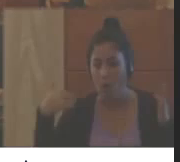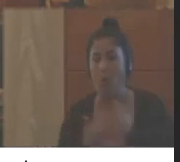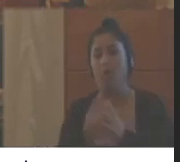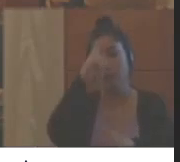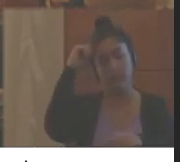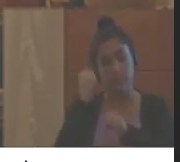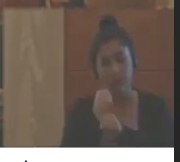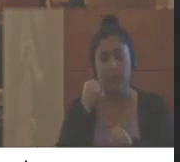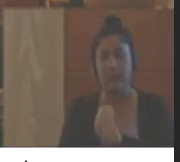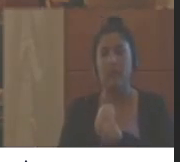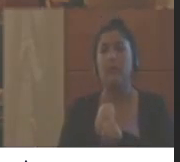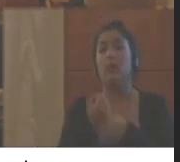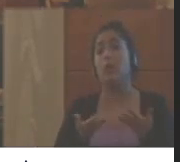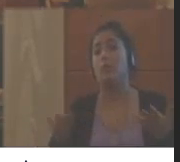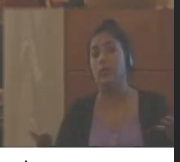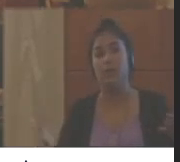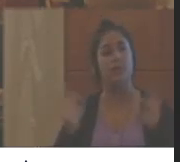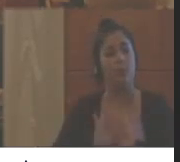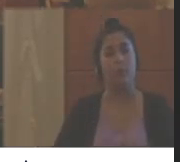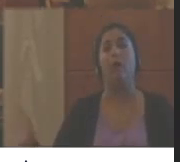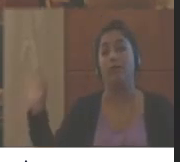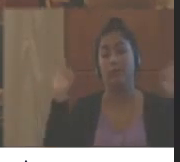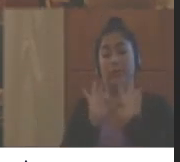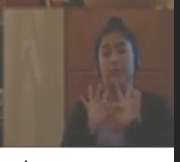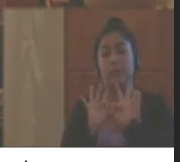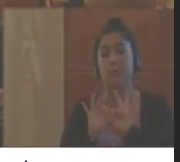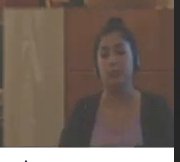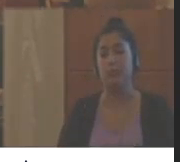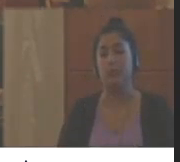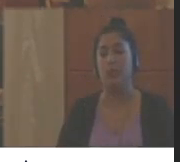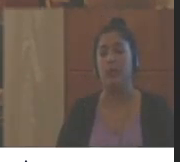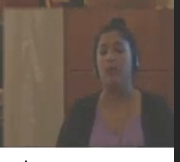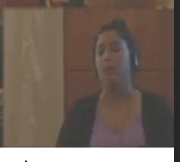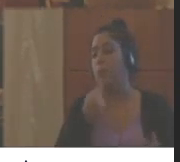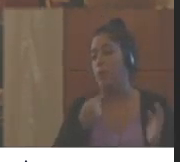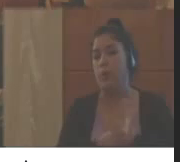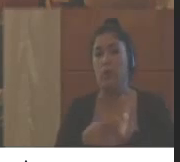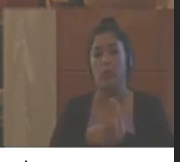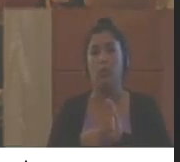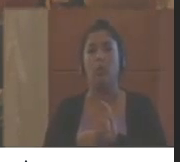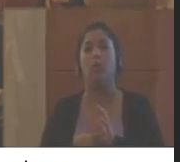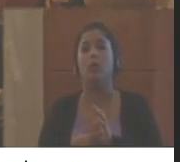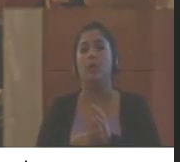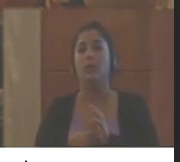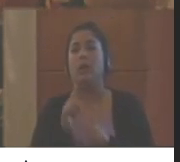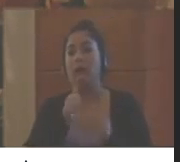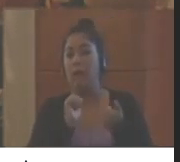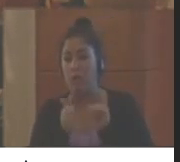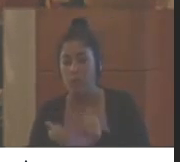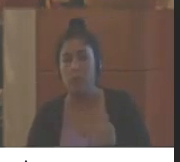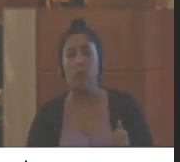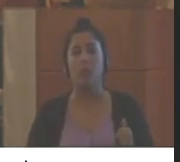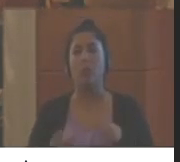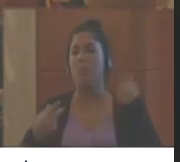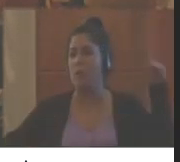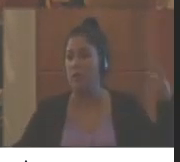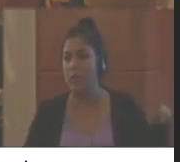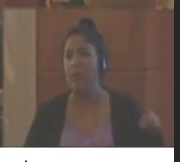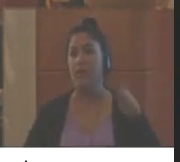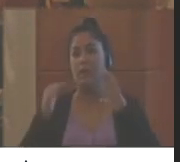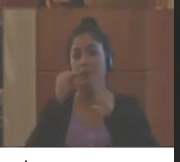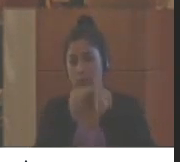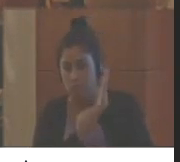So let's not forget the Here Go framework, which is a world commitment, and based on that, that's our basis. This is